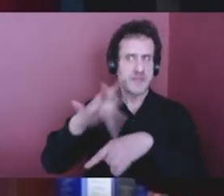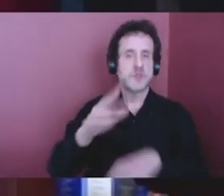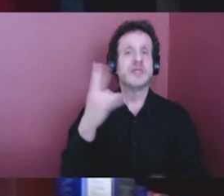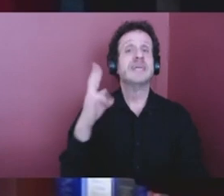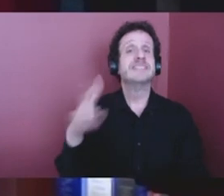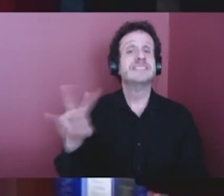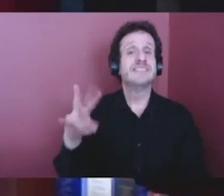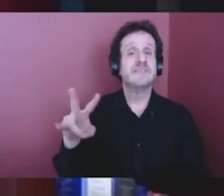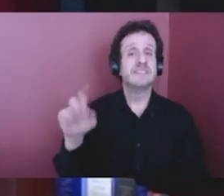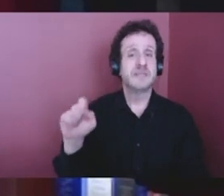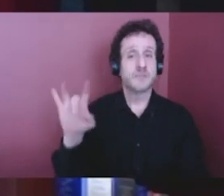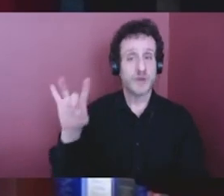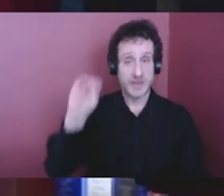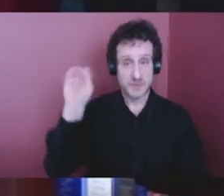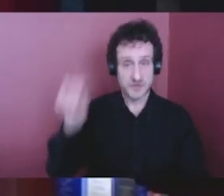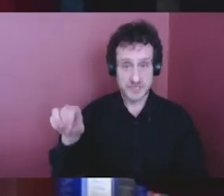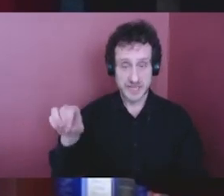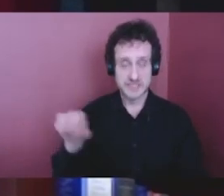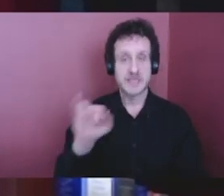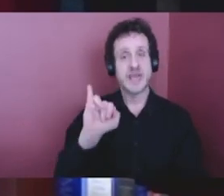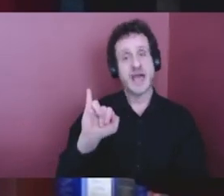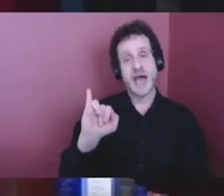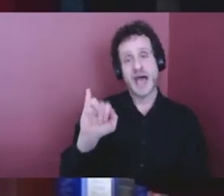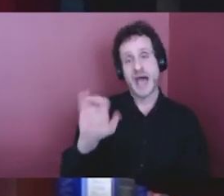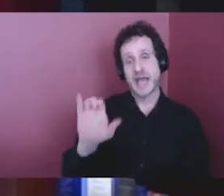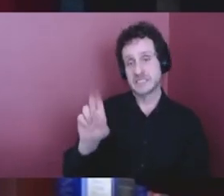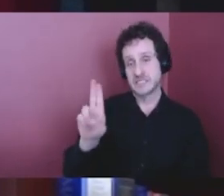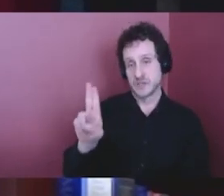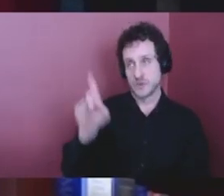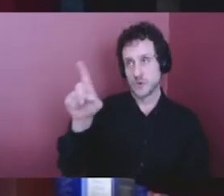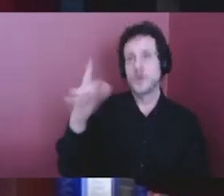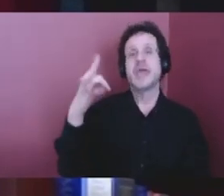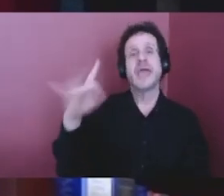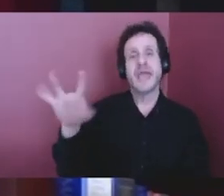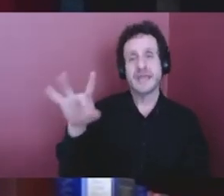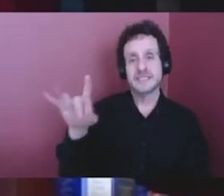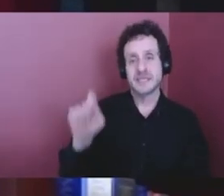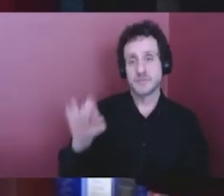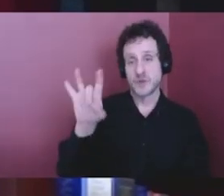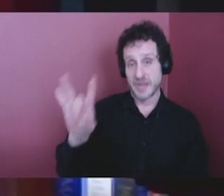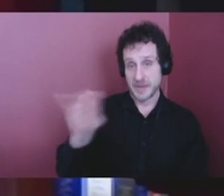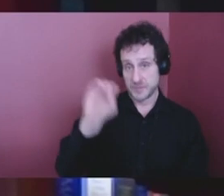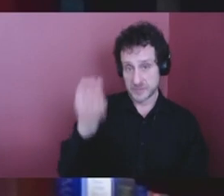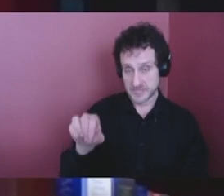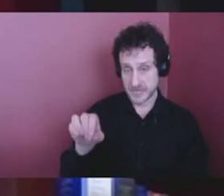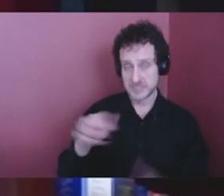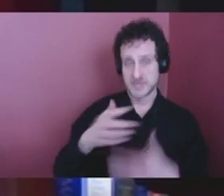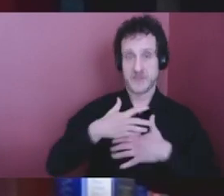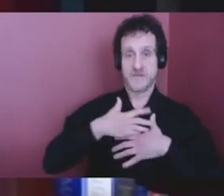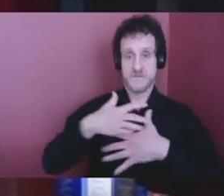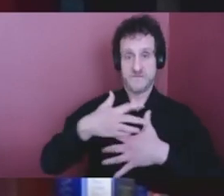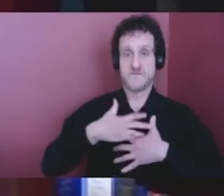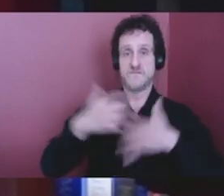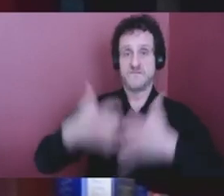17.8%. ICU bed availability was 18.8%, and ventilator ability was